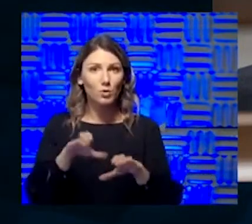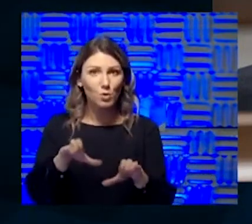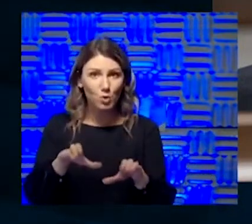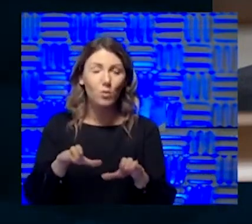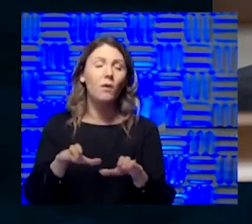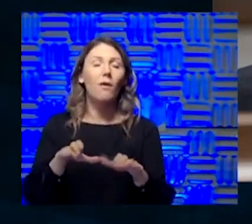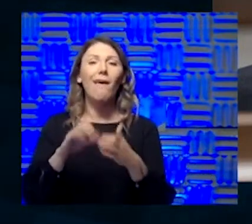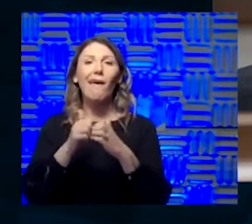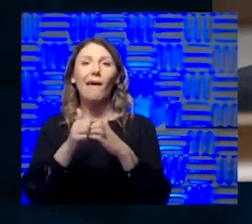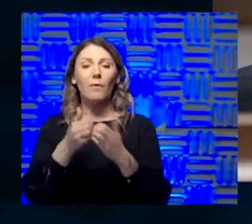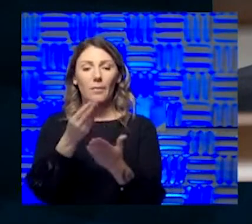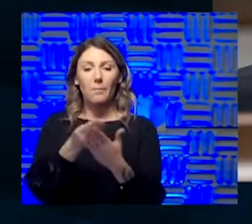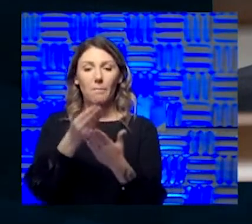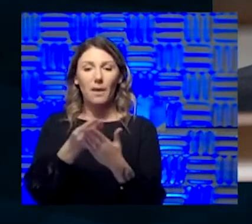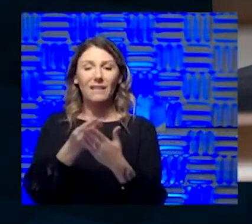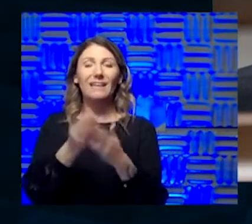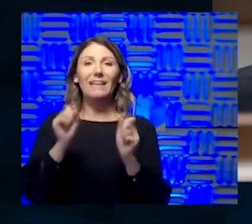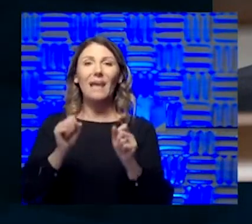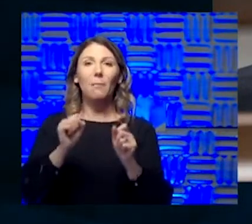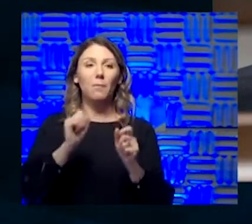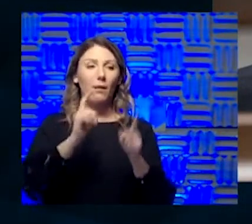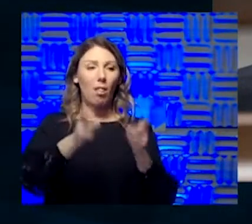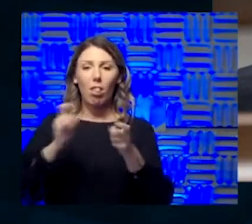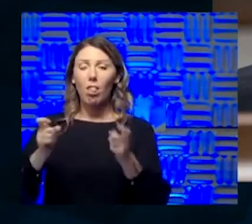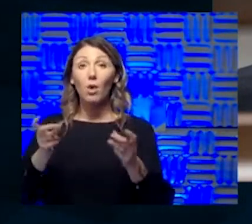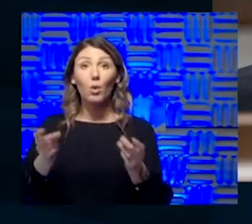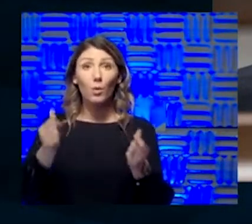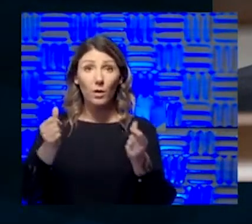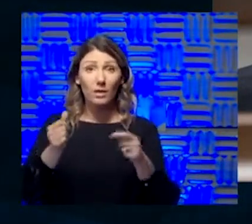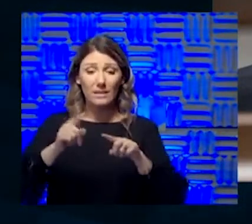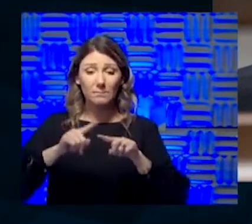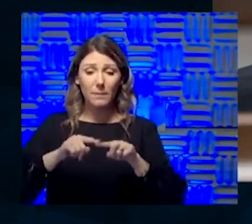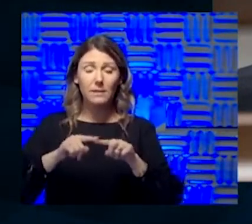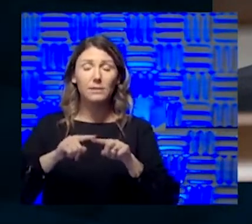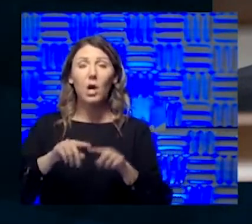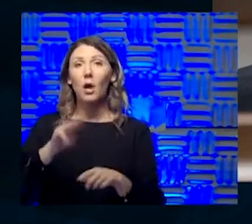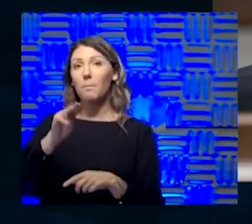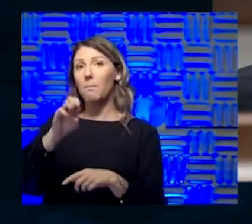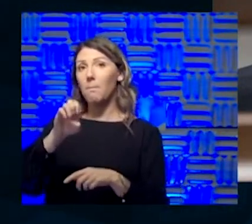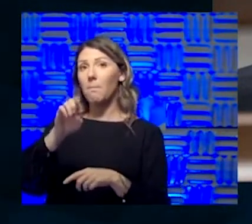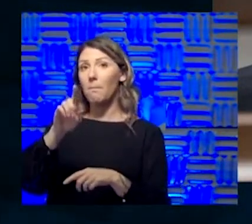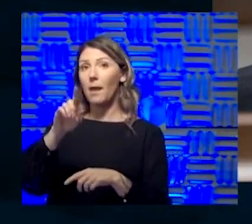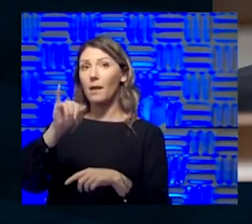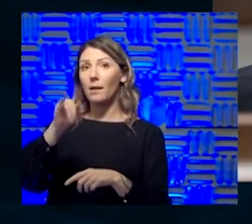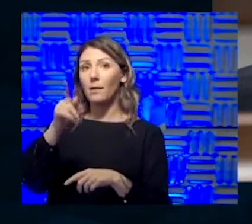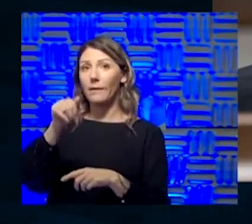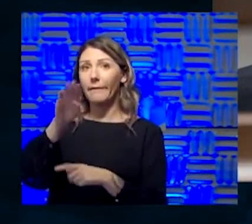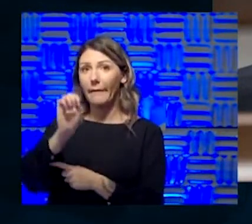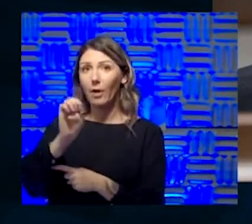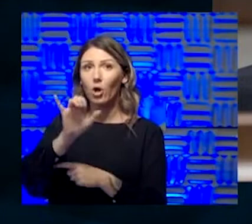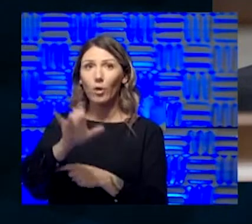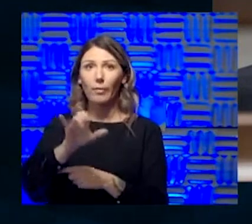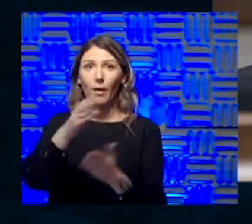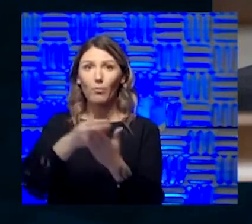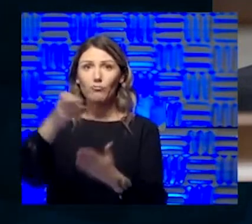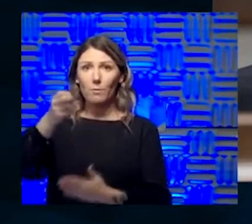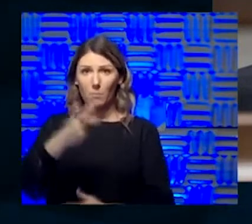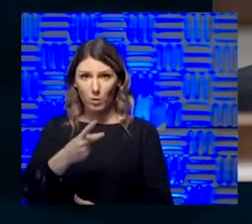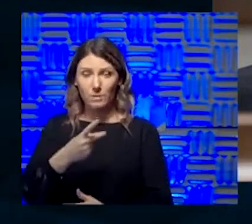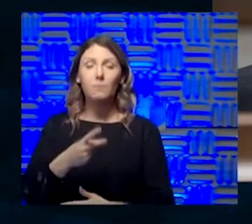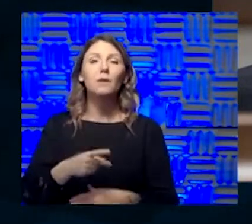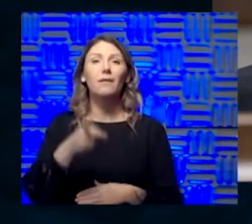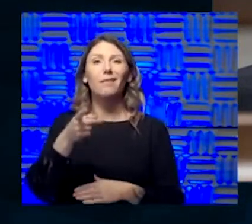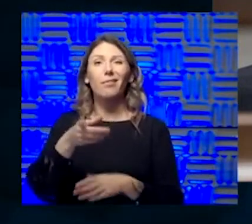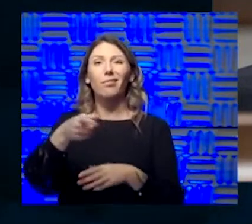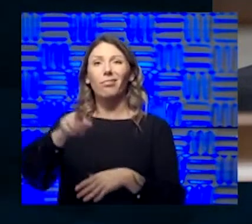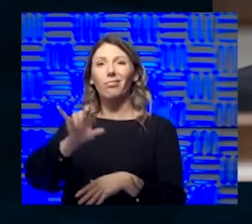way that allows the money to be distributed quickly. It is based upon the Medicare reimbursement that hospital receives. And in